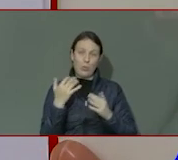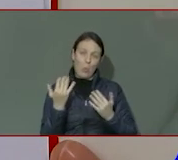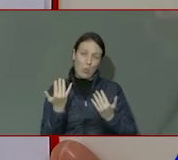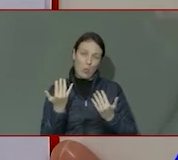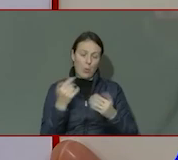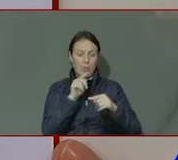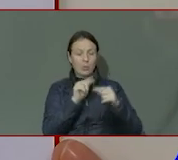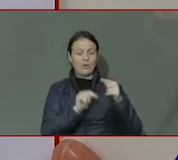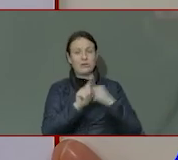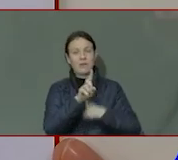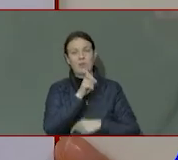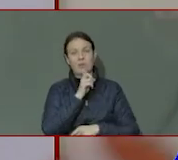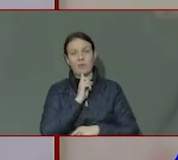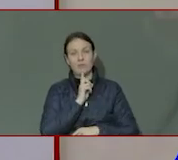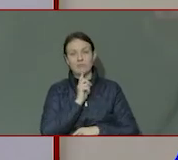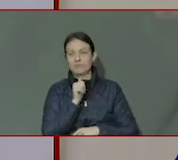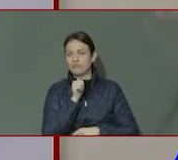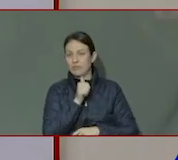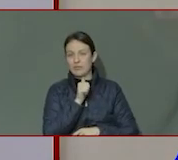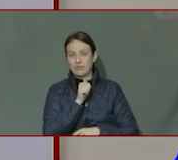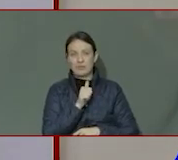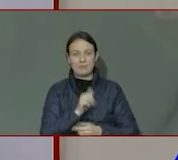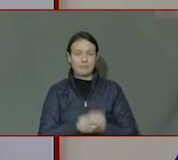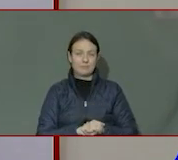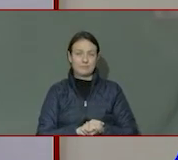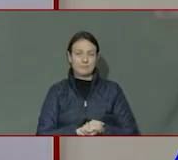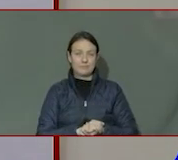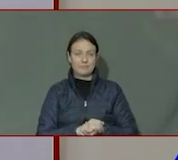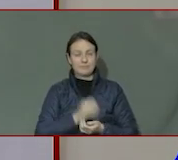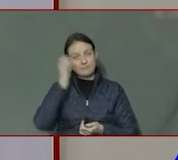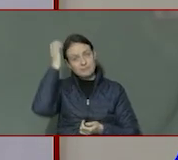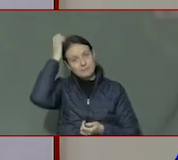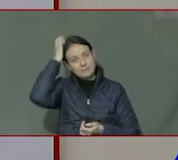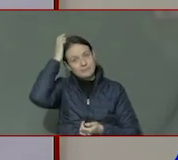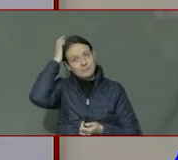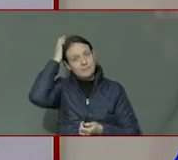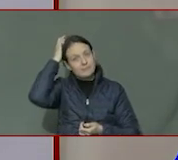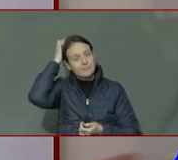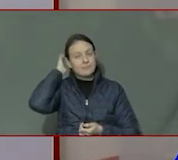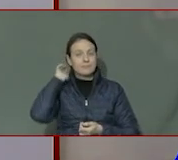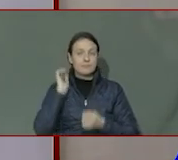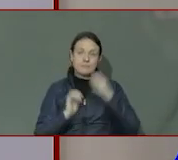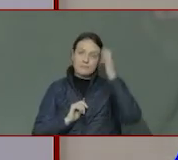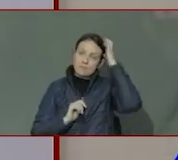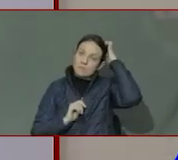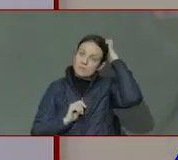by 1,000. It is the same. So what I have